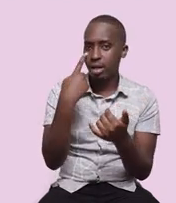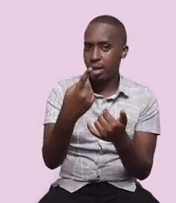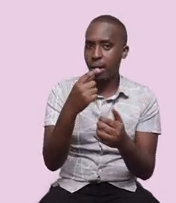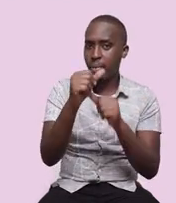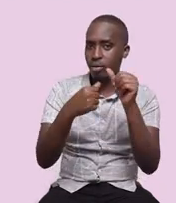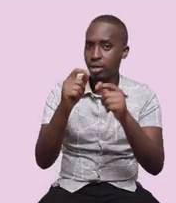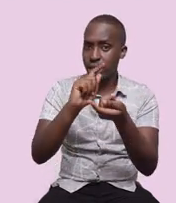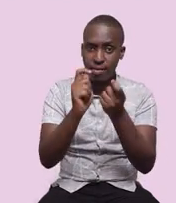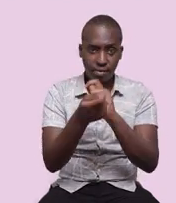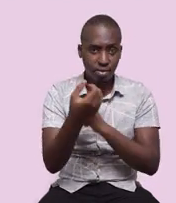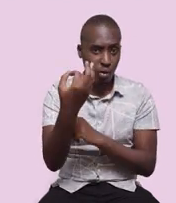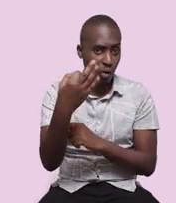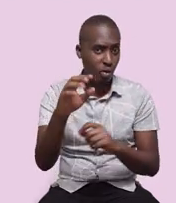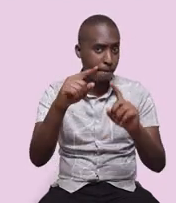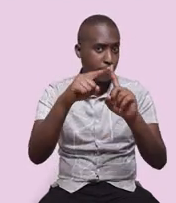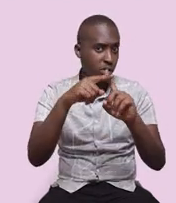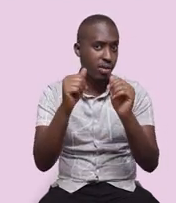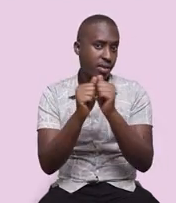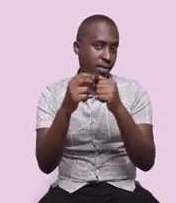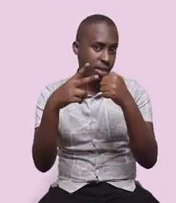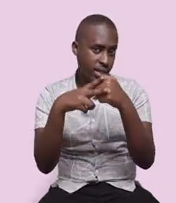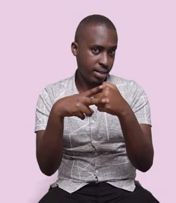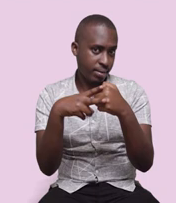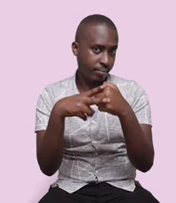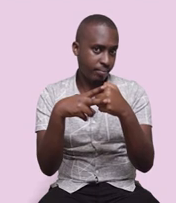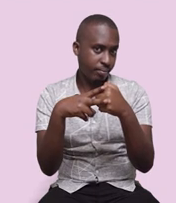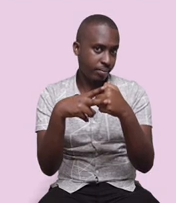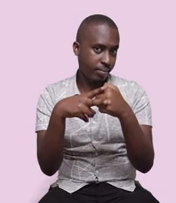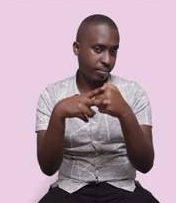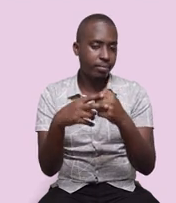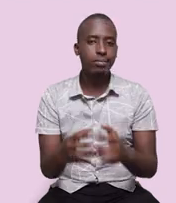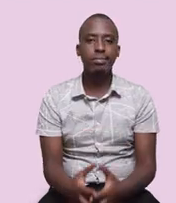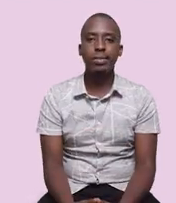the inverse of positive 17.